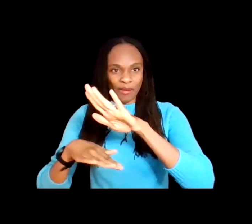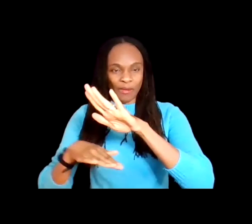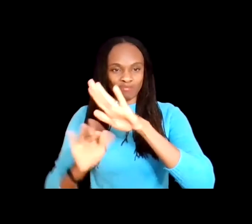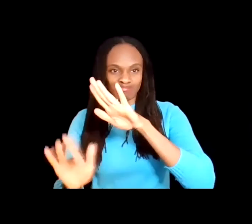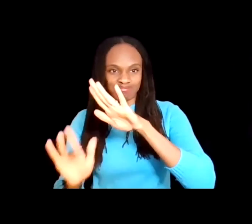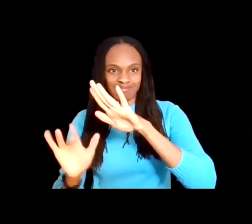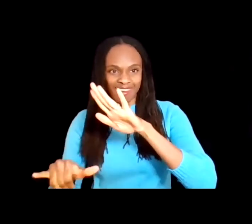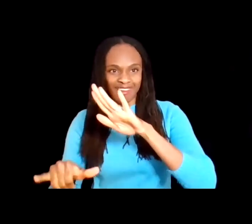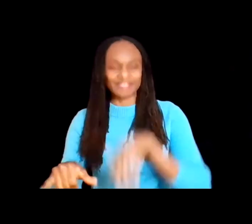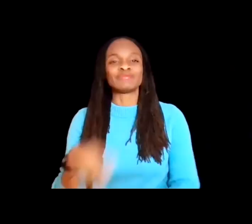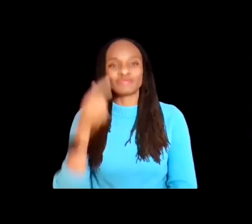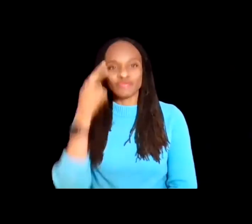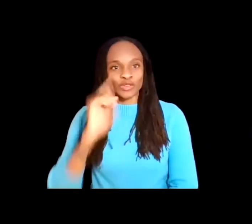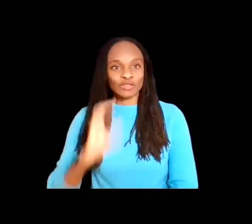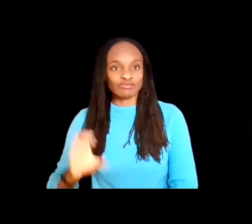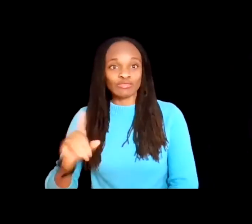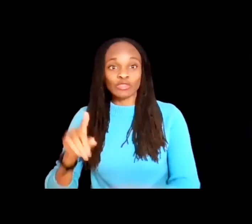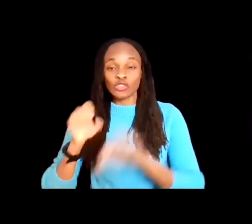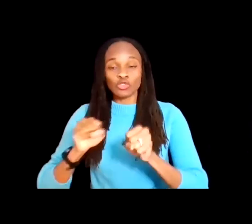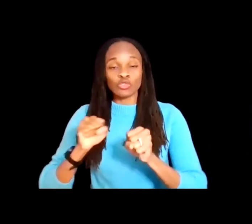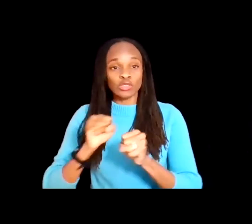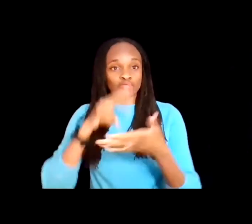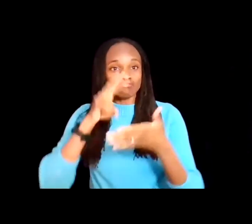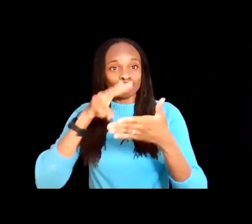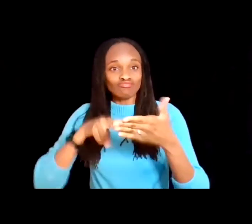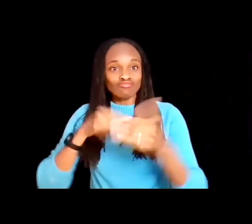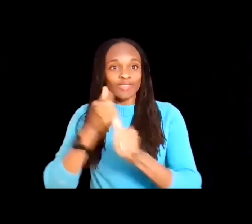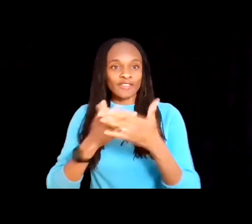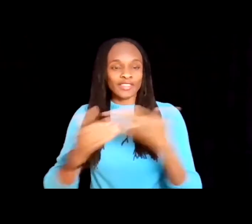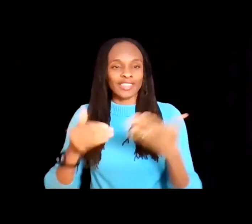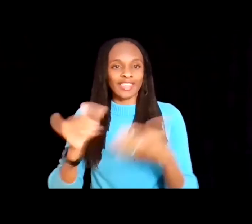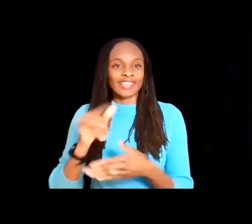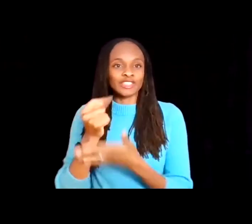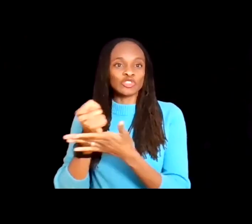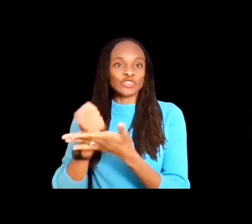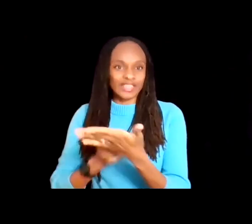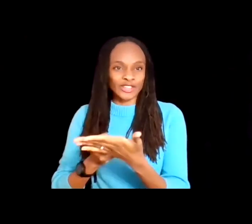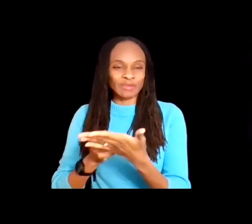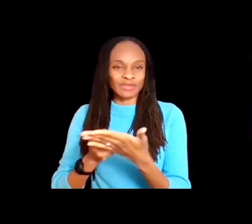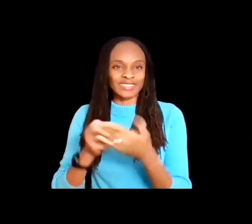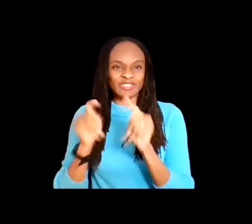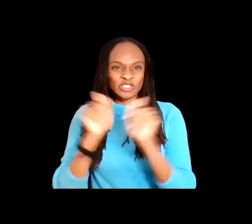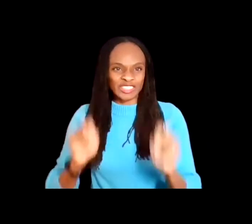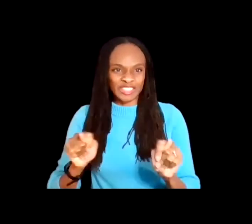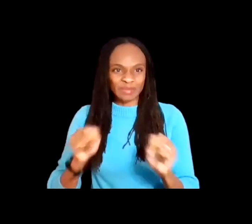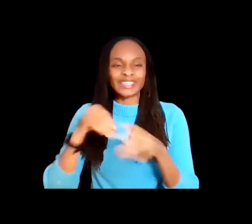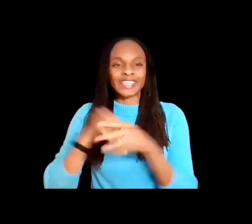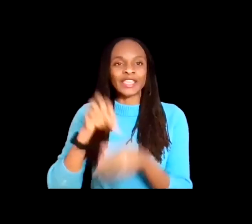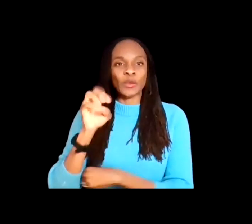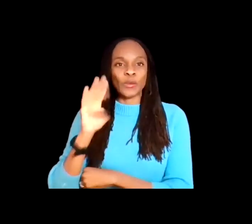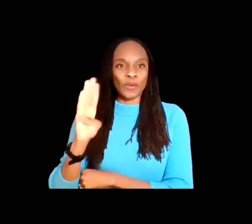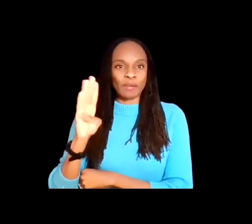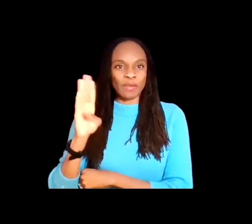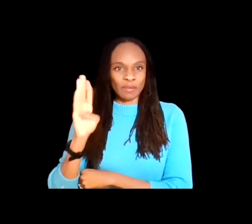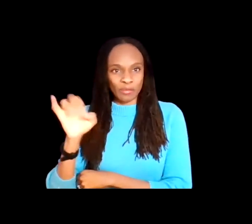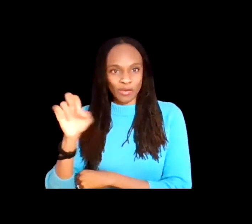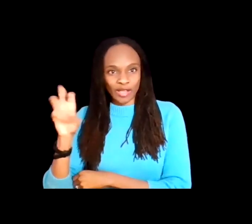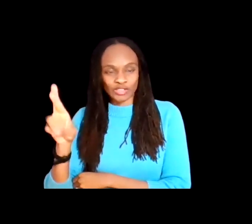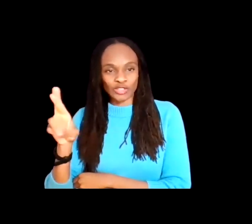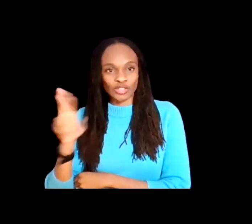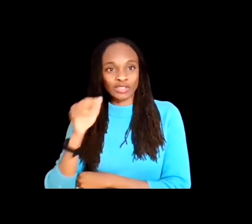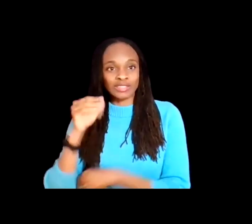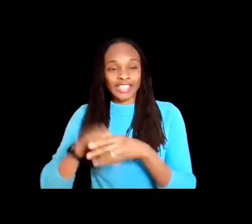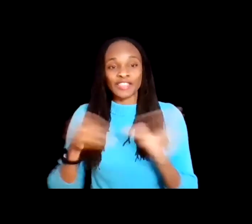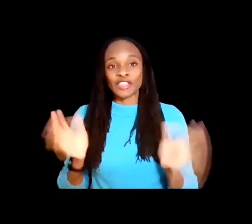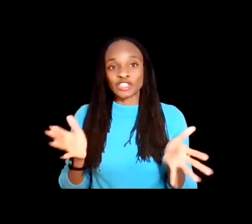view everything as a transcript in a web browser. We are posting that link in the chat box for you now. This panel is live,